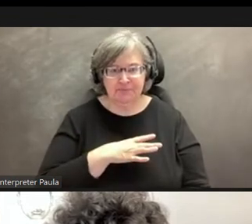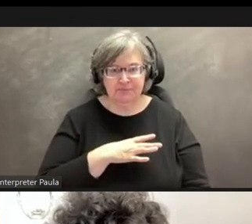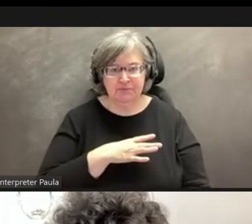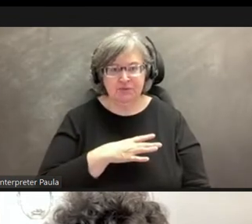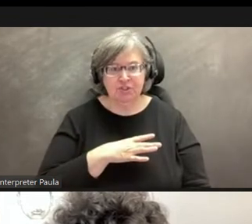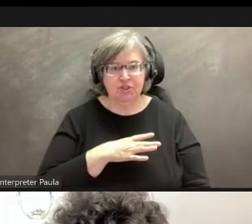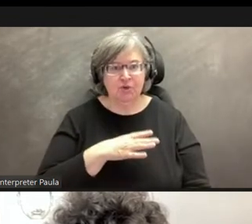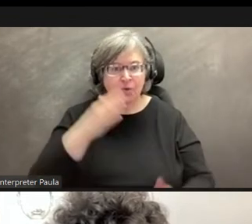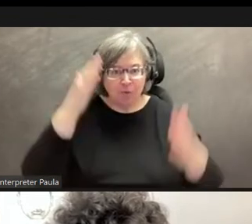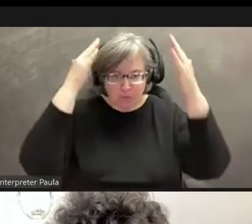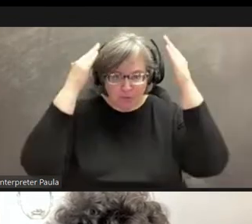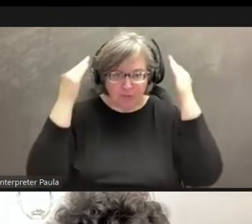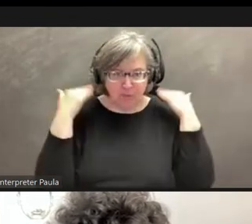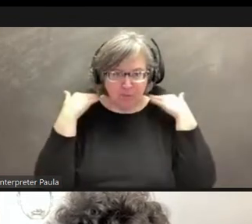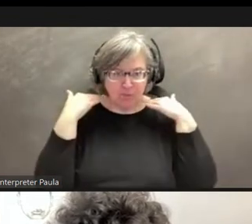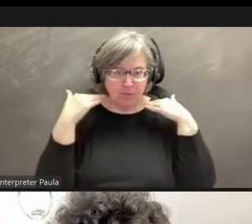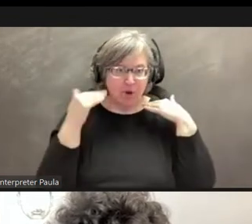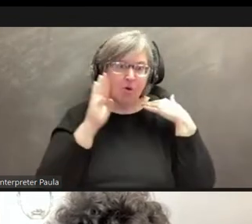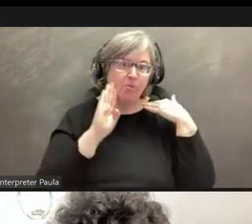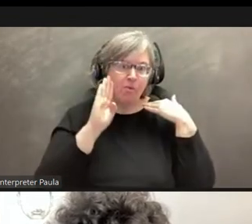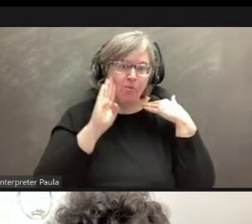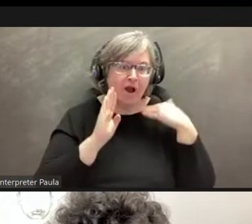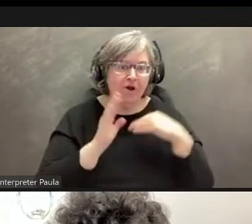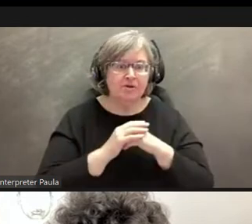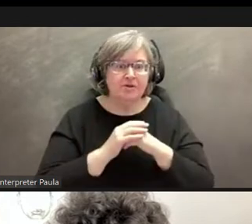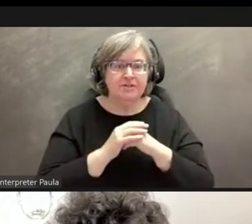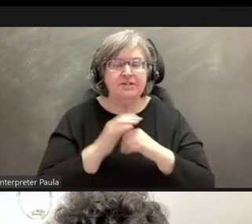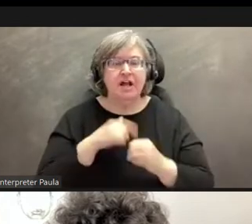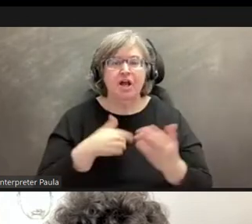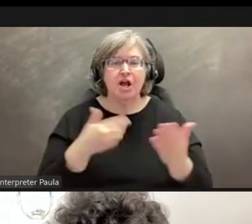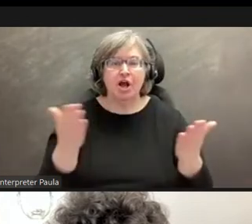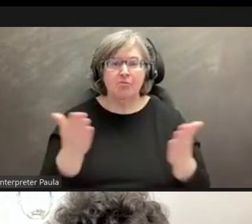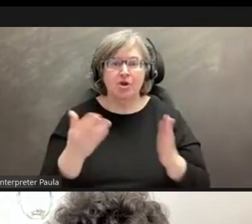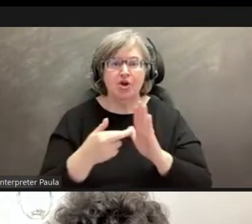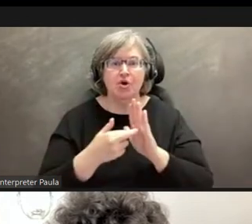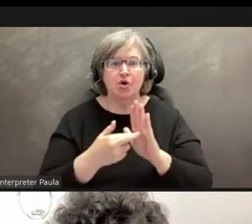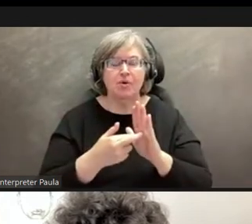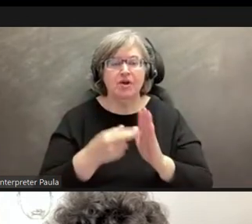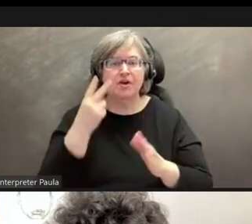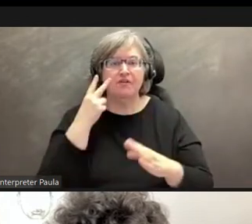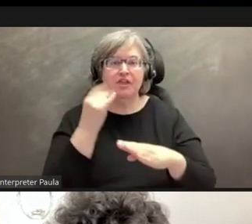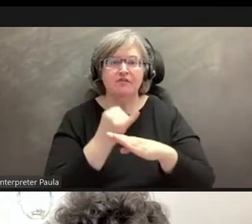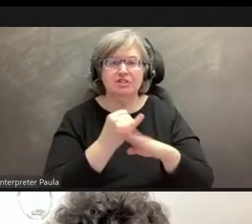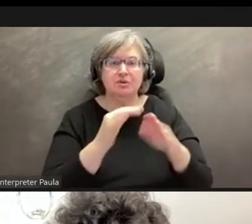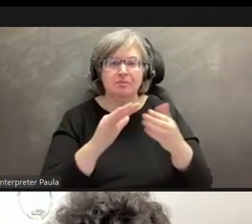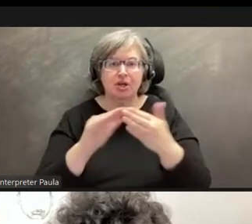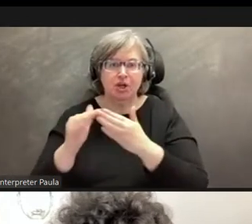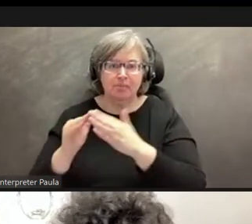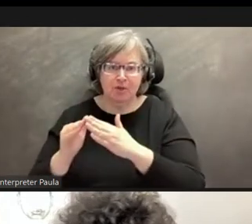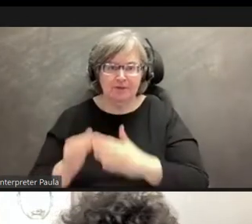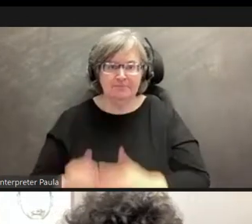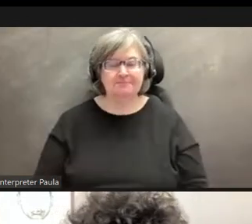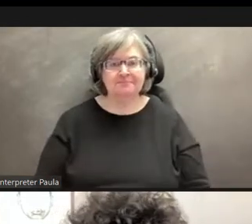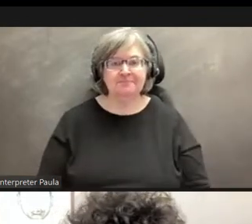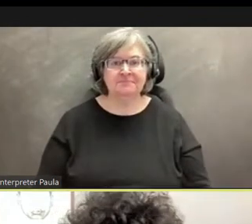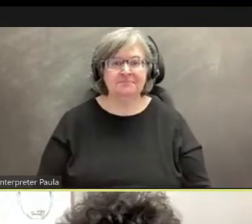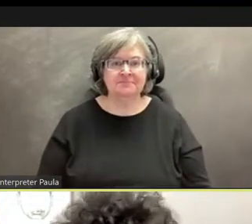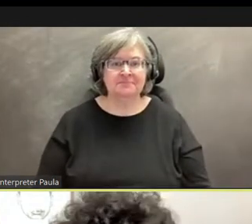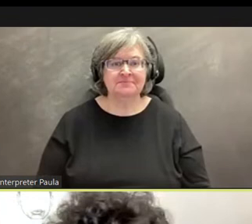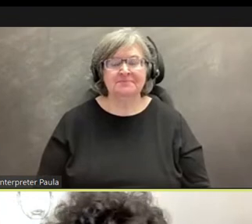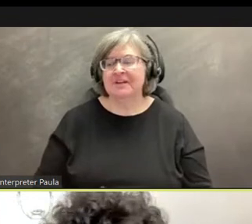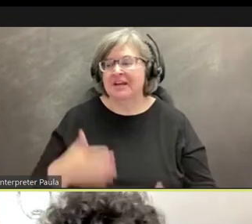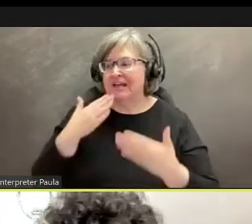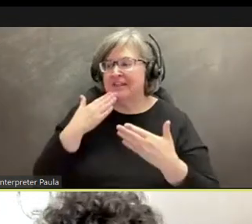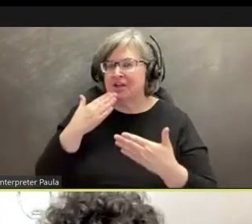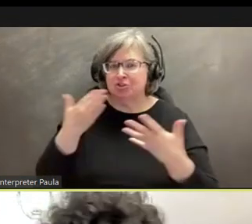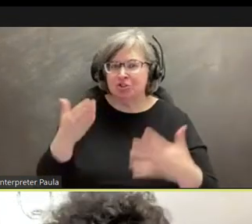short brown hair, and I'm here representing the visually impaired community. Thank you so